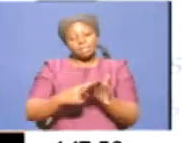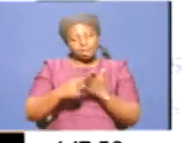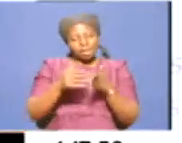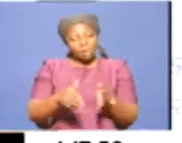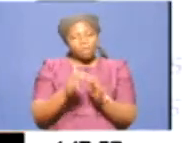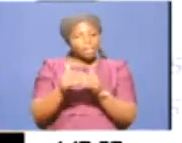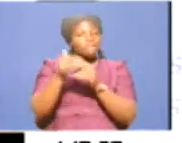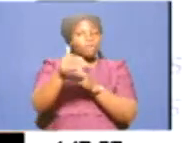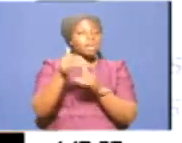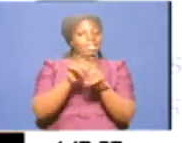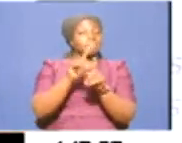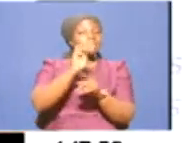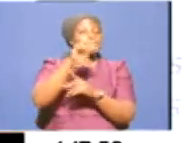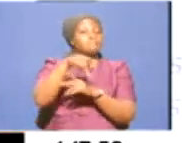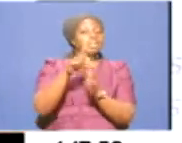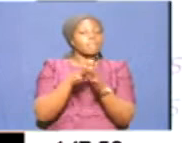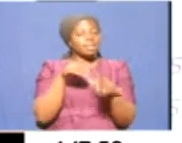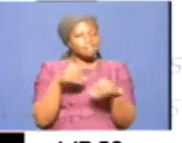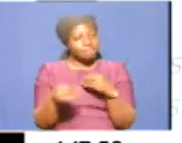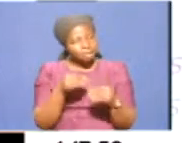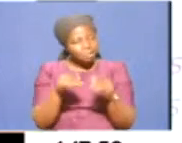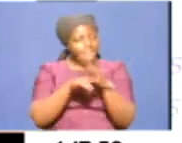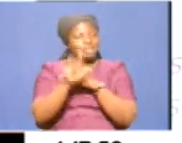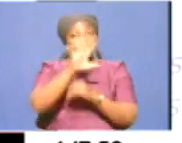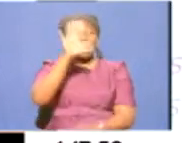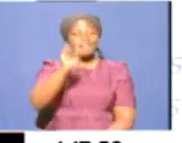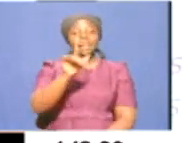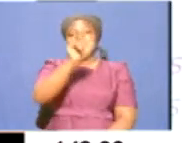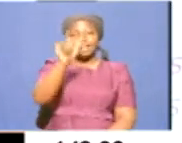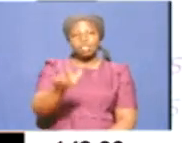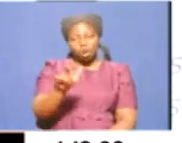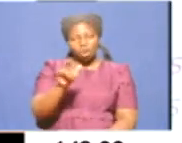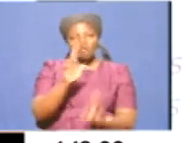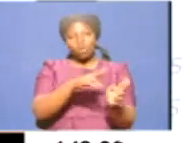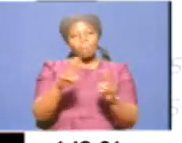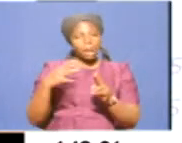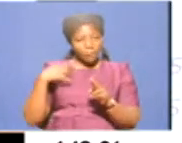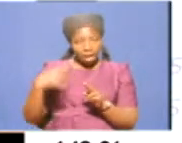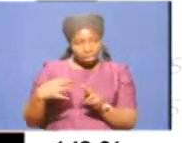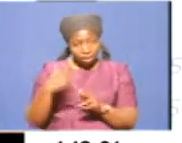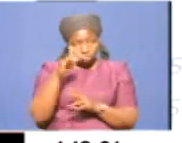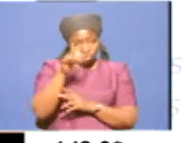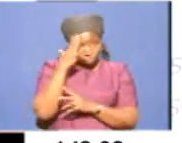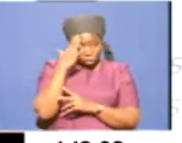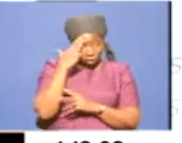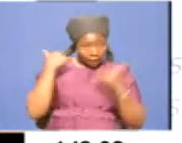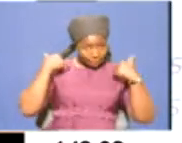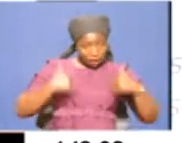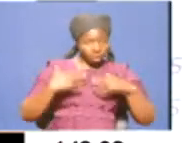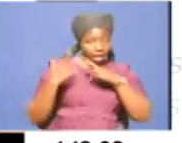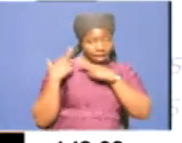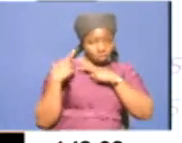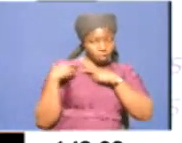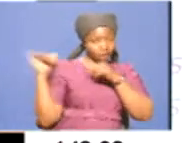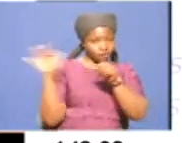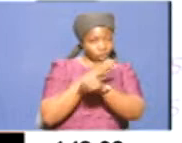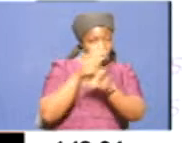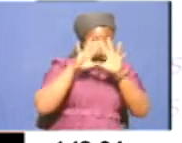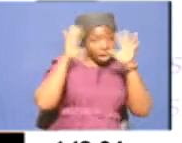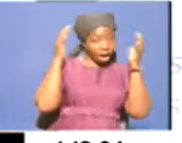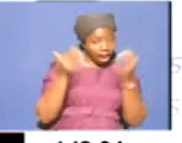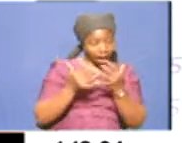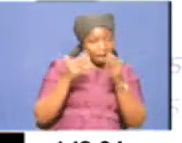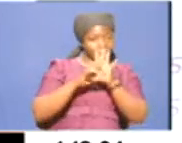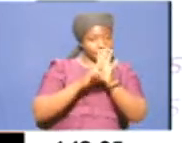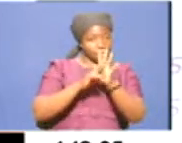with disability in the Africa region of the Commonwealth. Okay. You know, so because I'm in charge of the entire world, I'm in charge of 9 regions